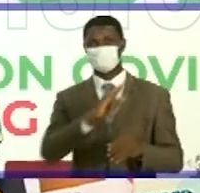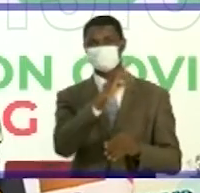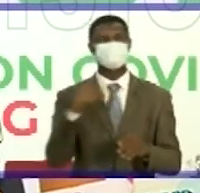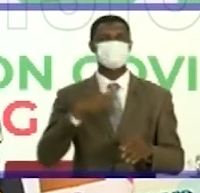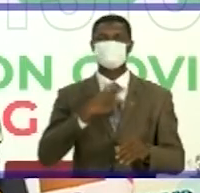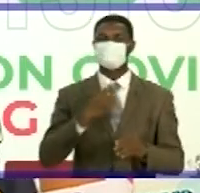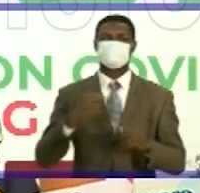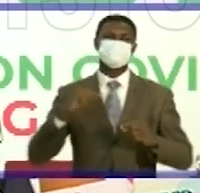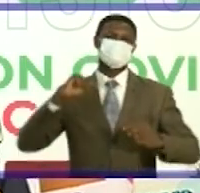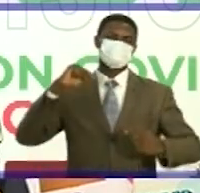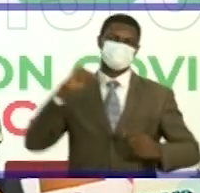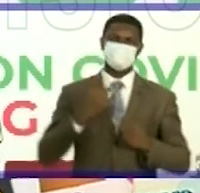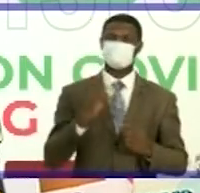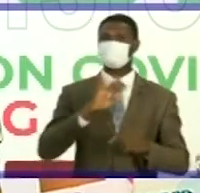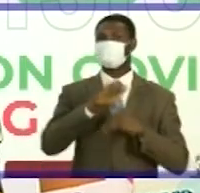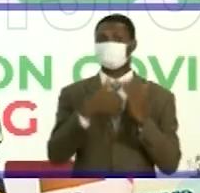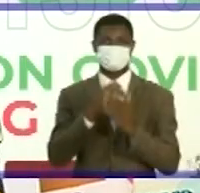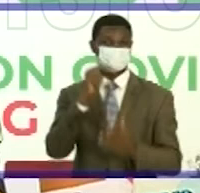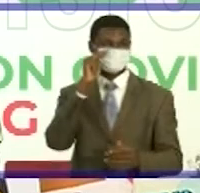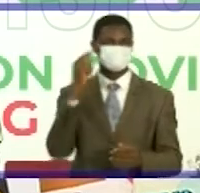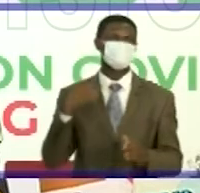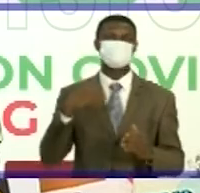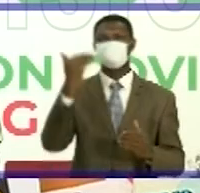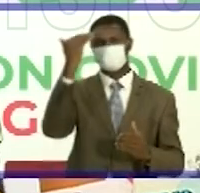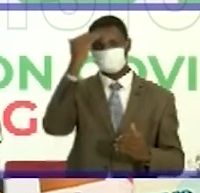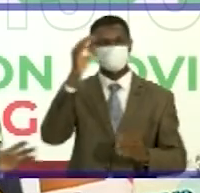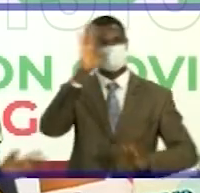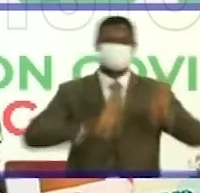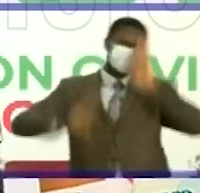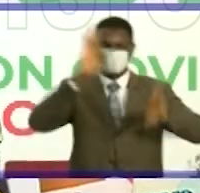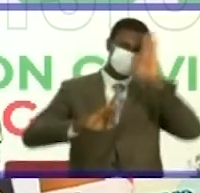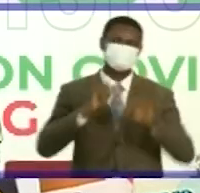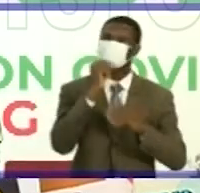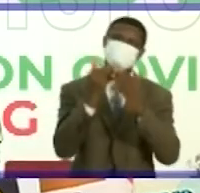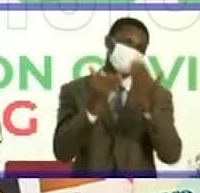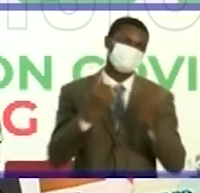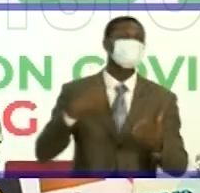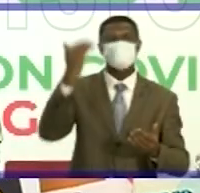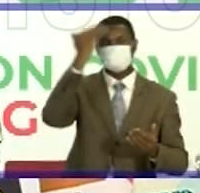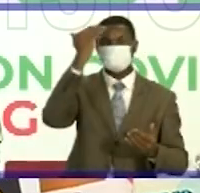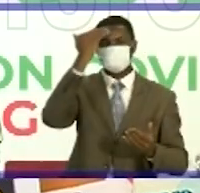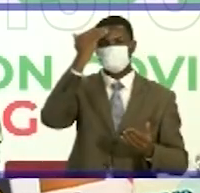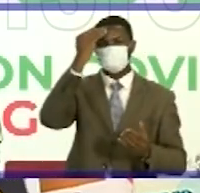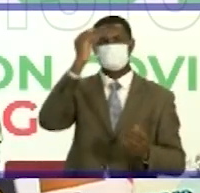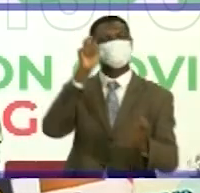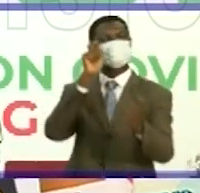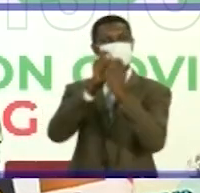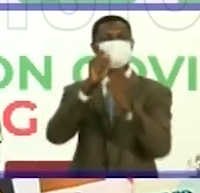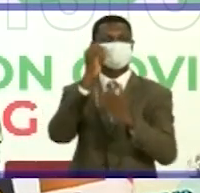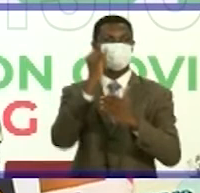Nigerians. We know the frustrations that come with you. We know exactly what is